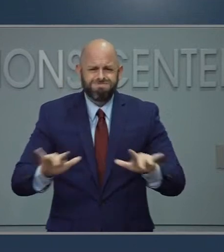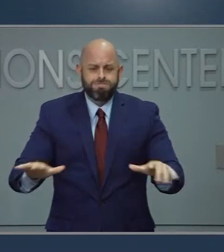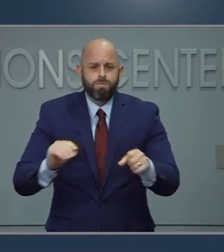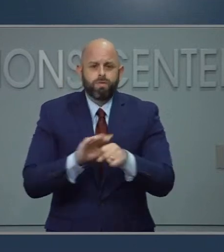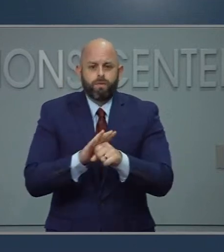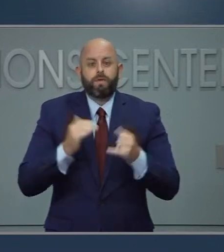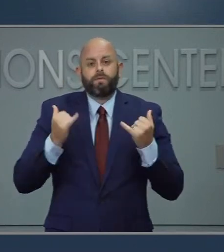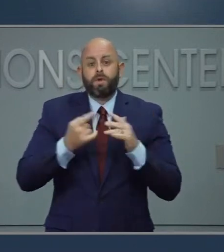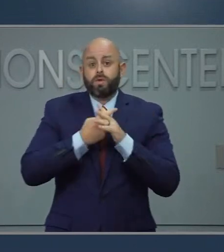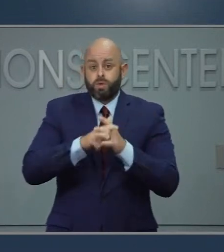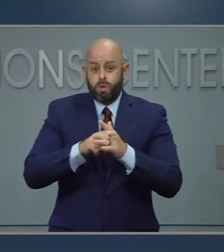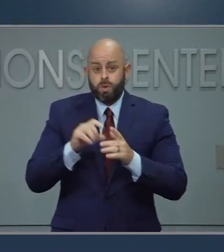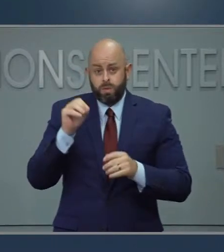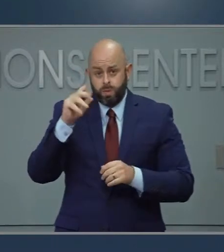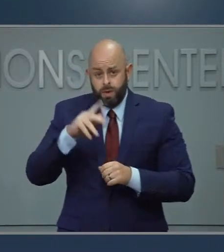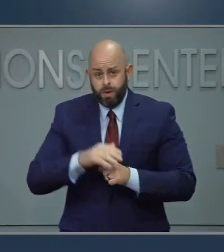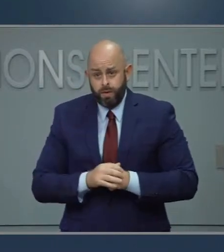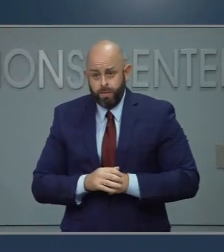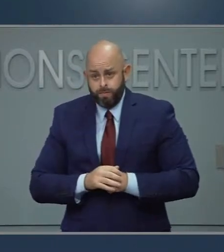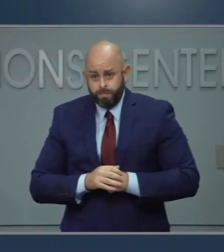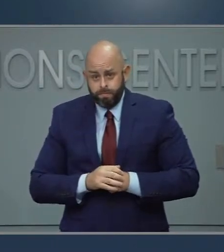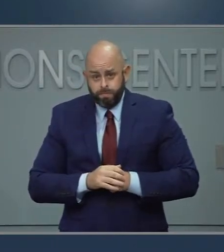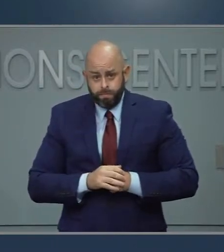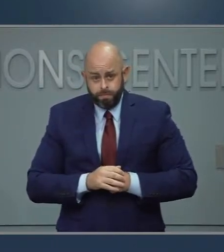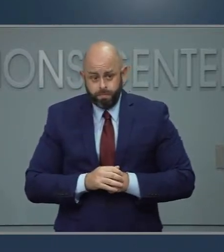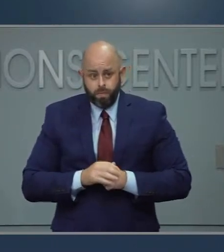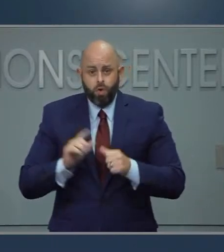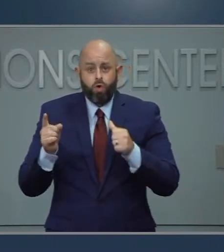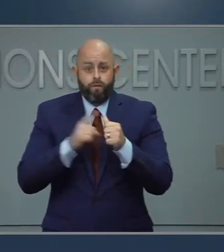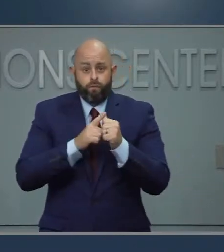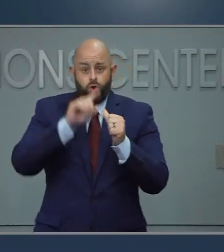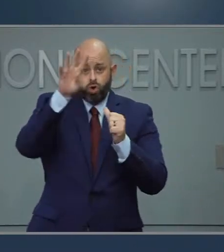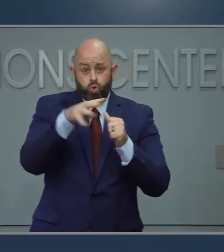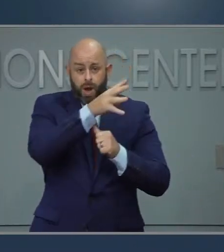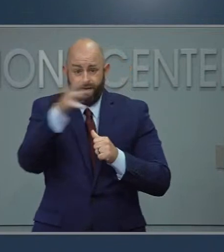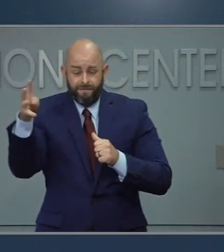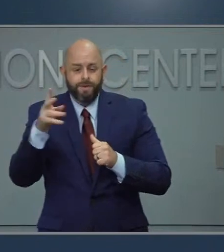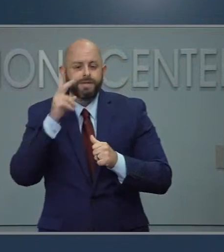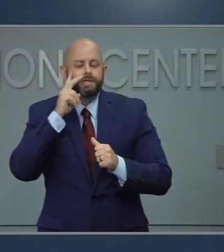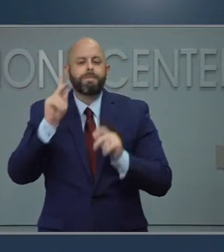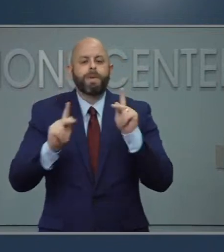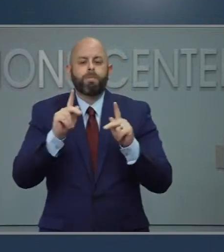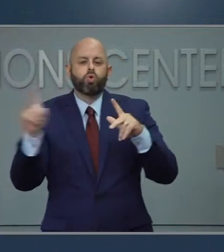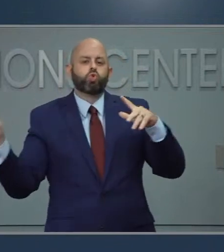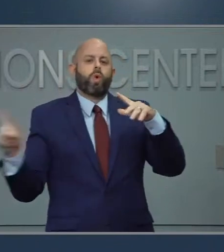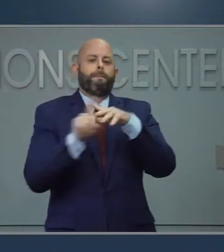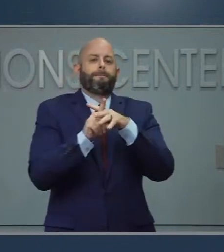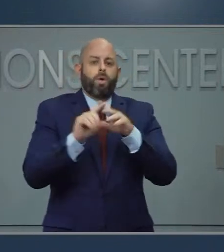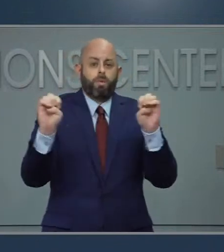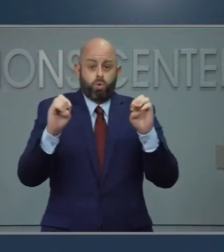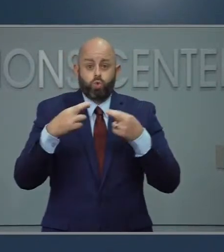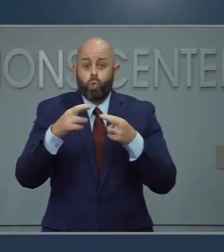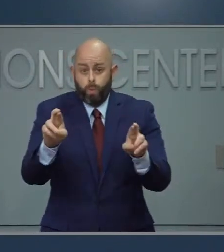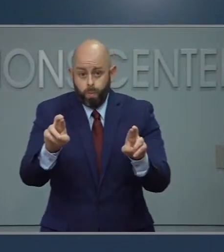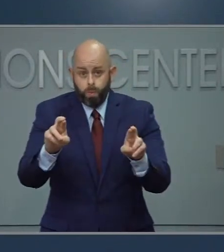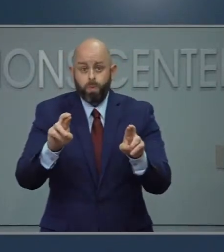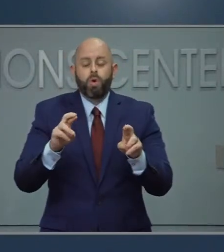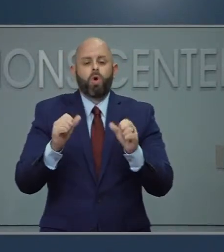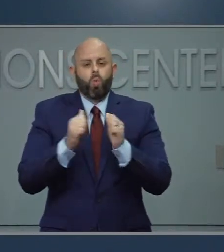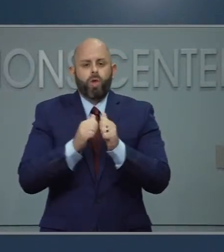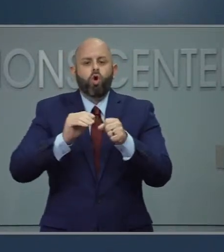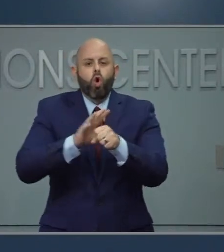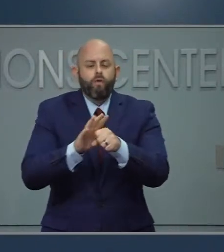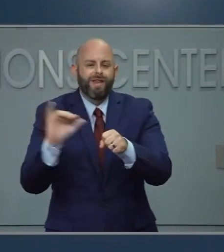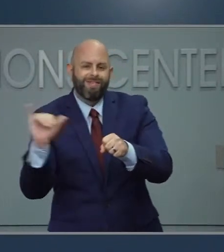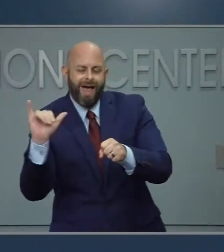dive in. This first graph looks at people who come to the emergency department with COVID-like symptoms. This is our earliest